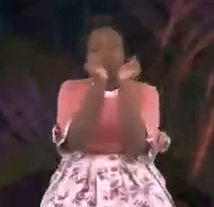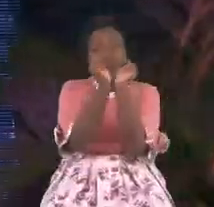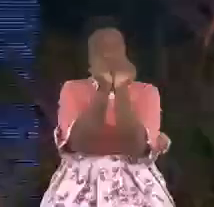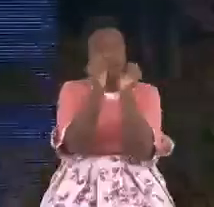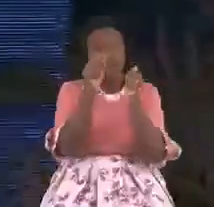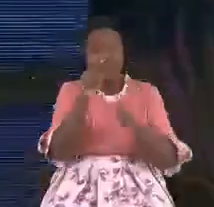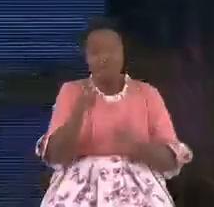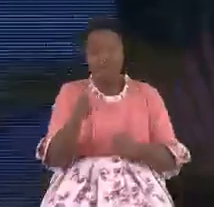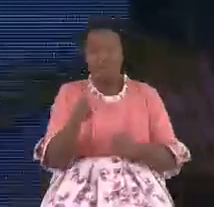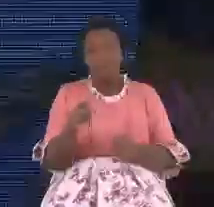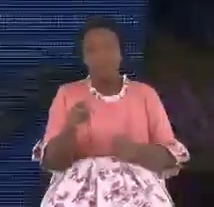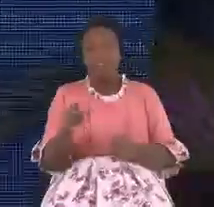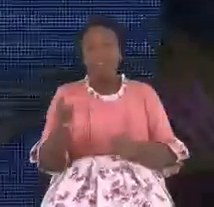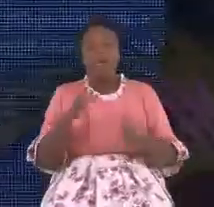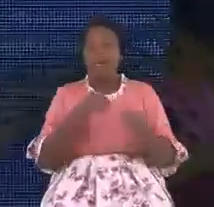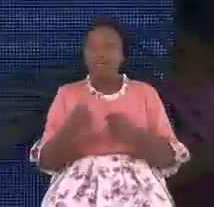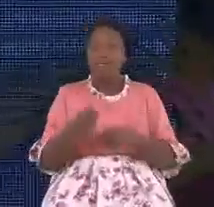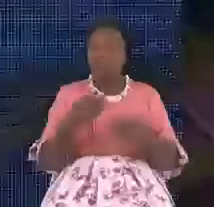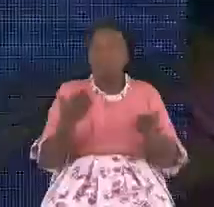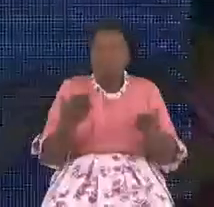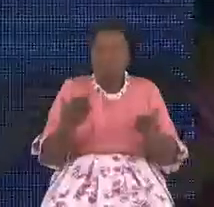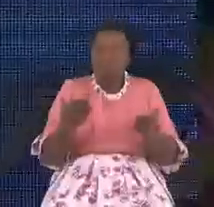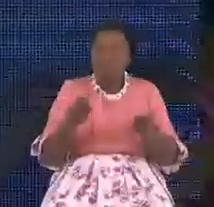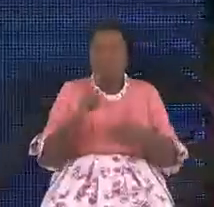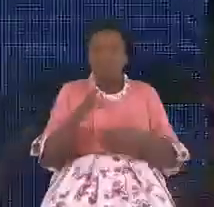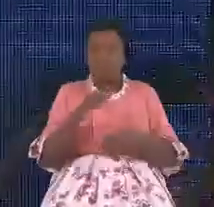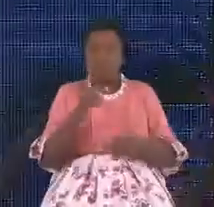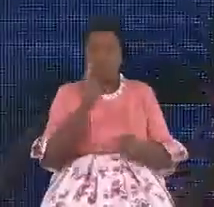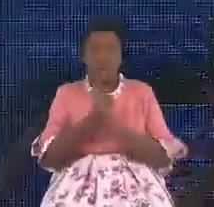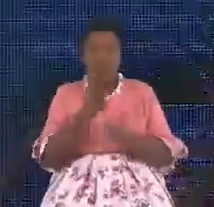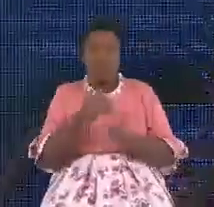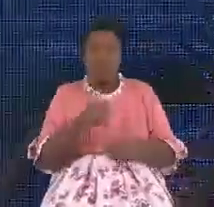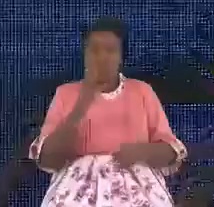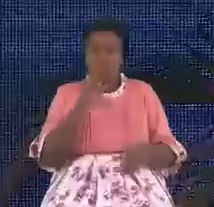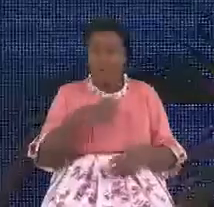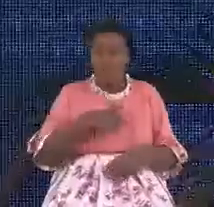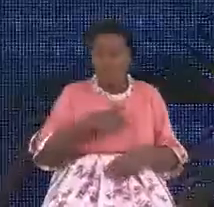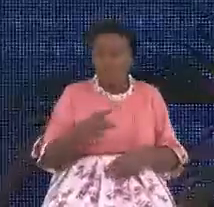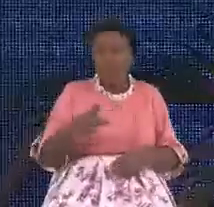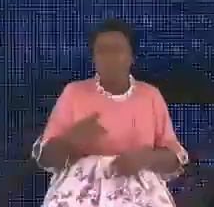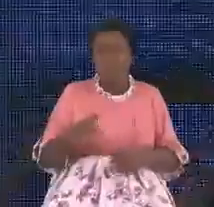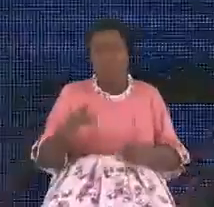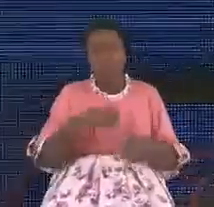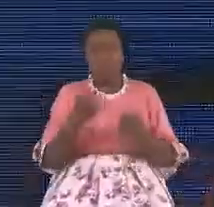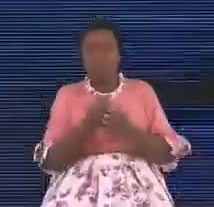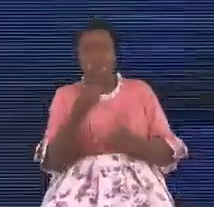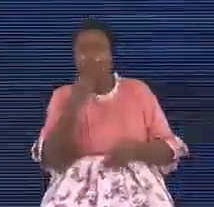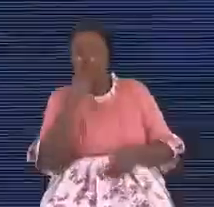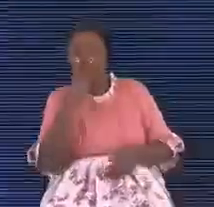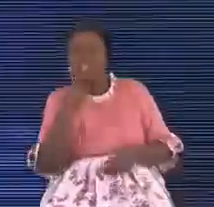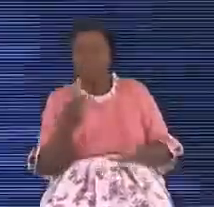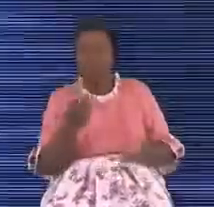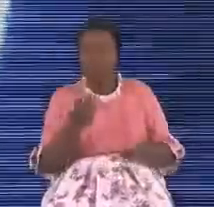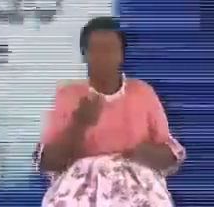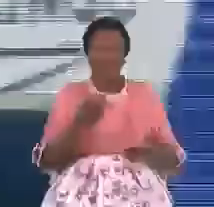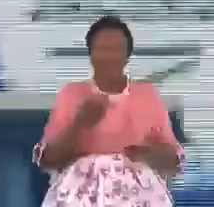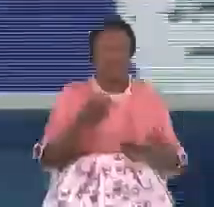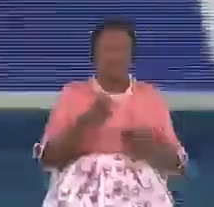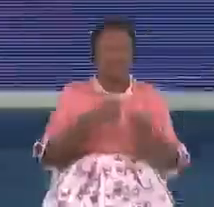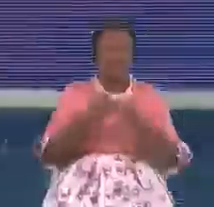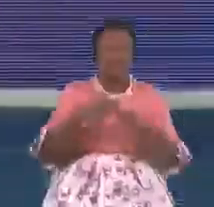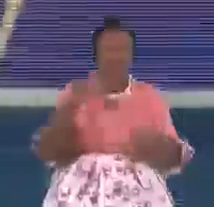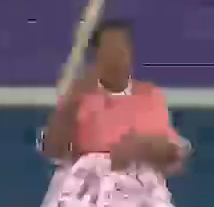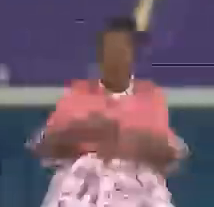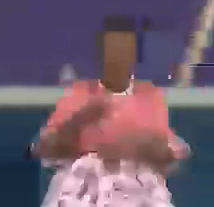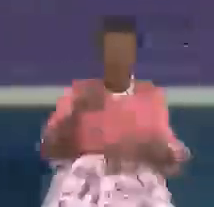is, you are addicted to tobacco, addicted to alcohol, addicted to any kind